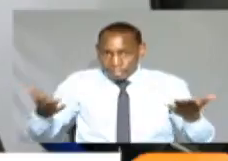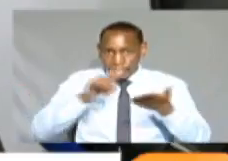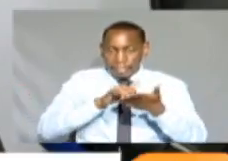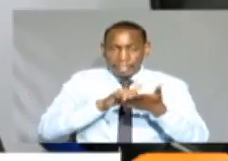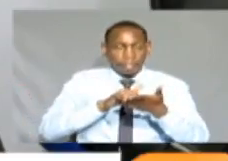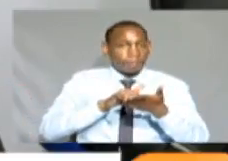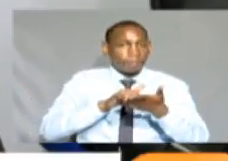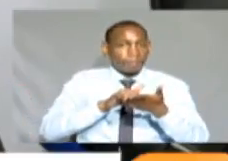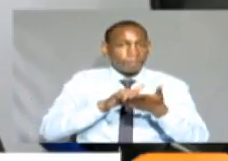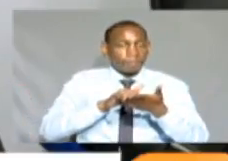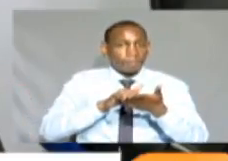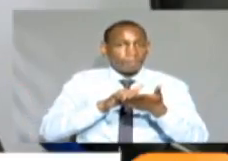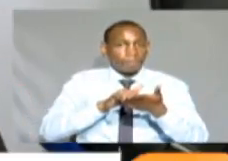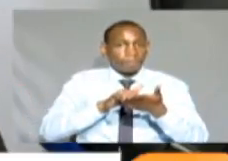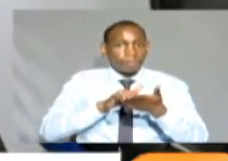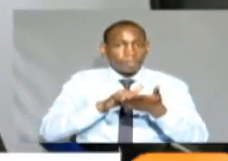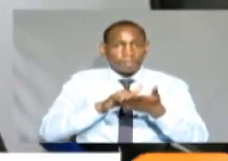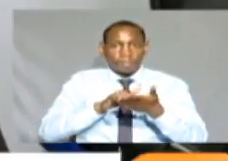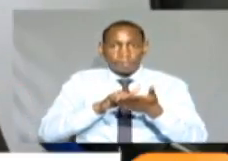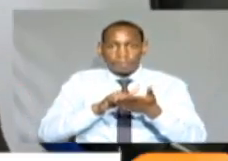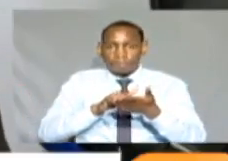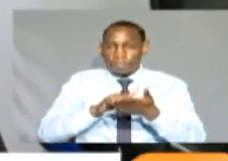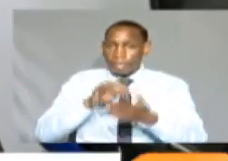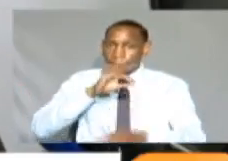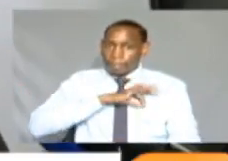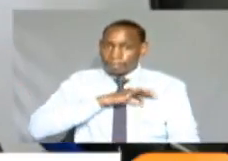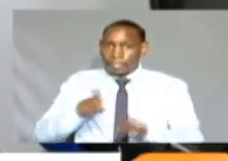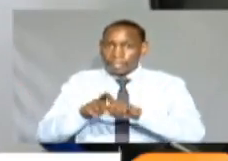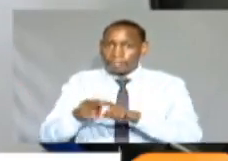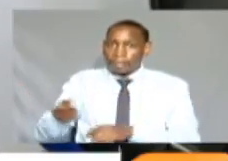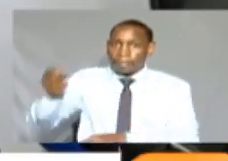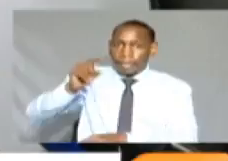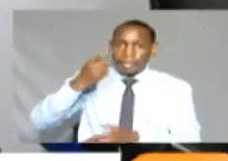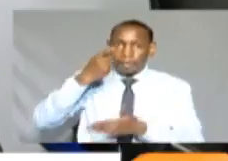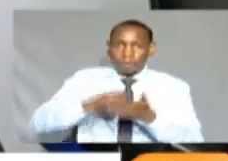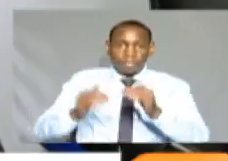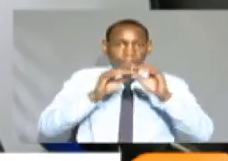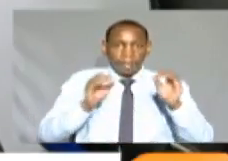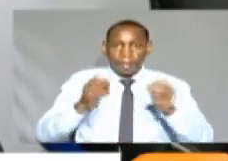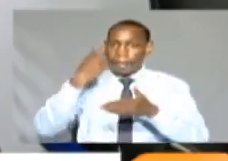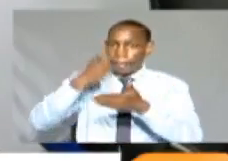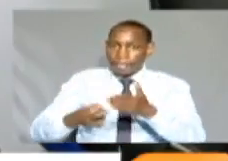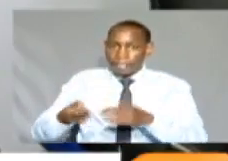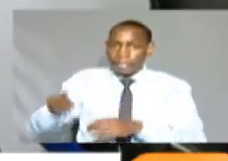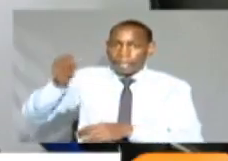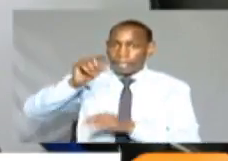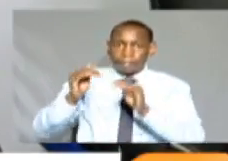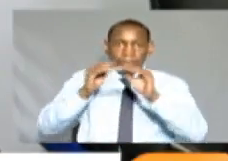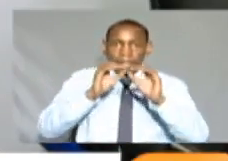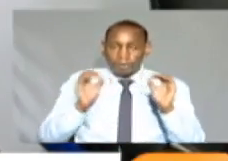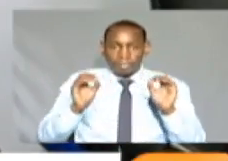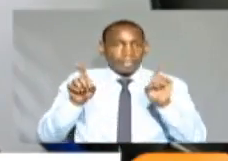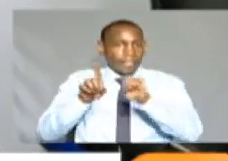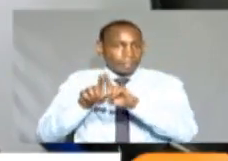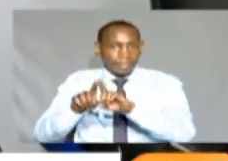actually take advantage of that and increase the prices unfairly. The prices should not be increased unfairly. And